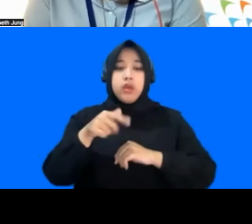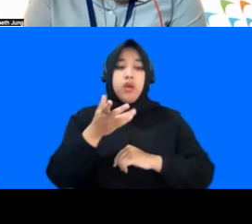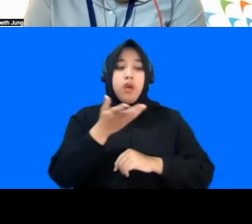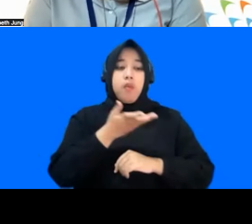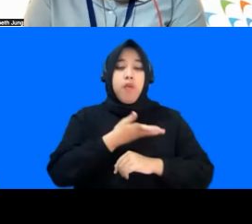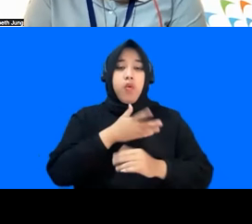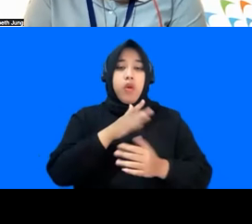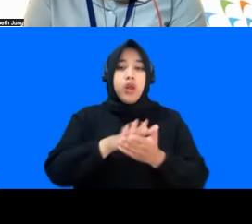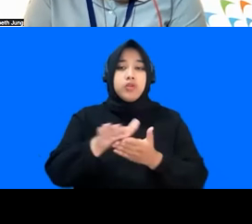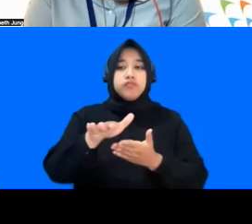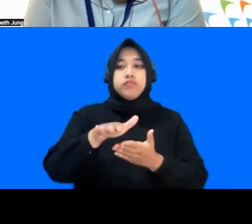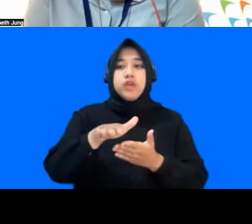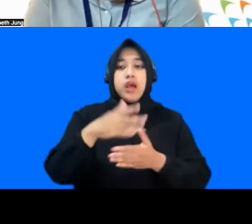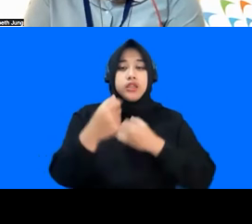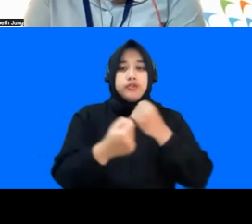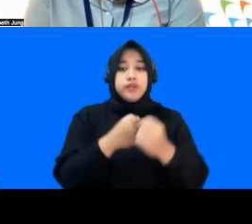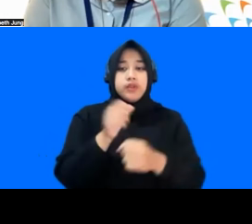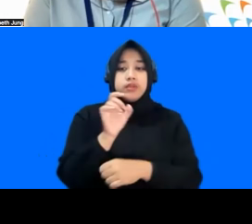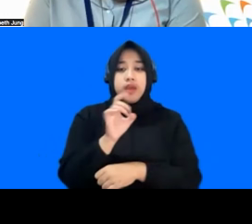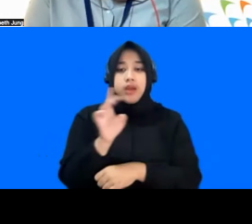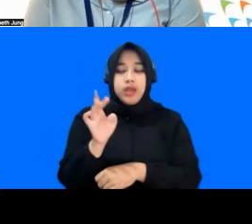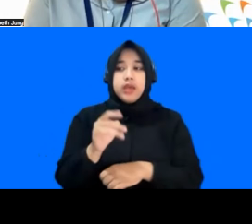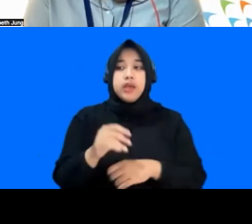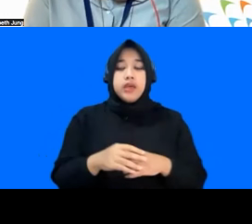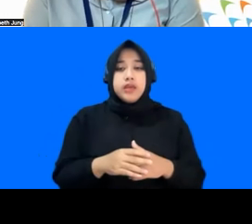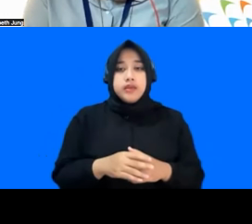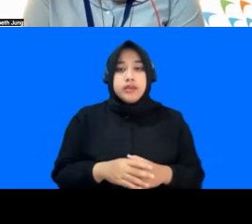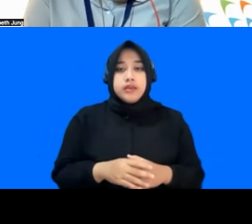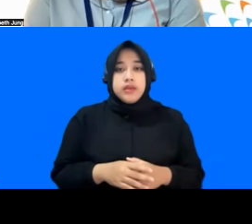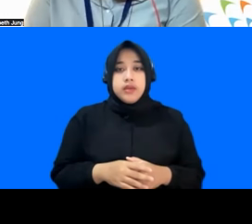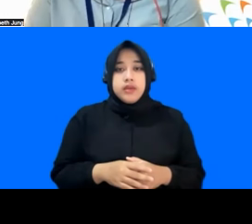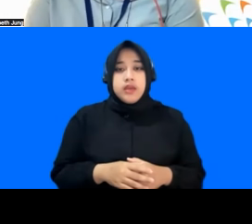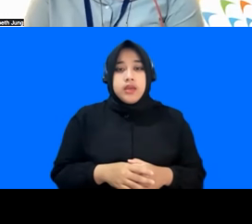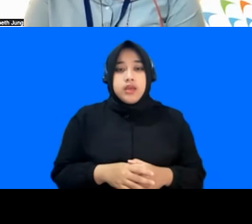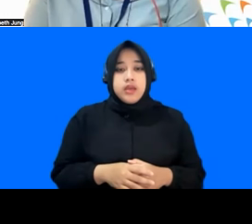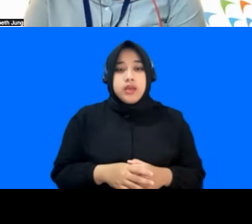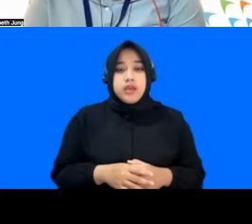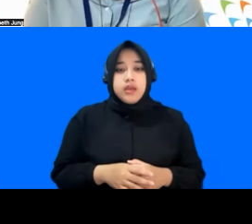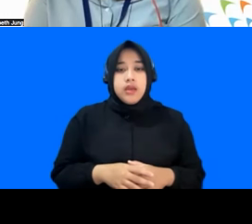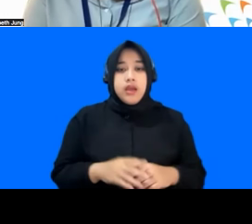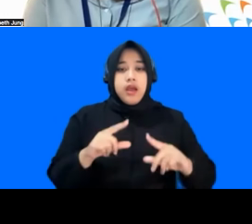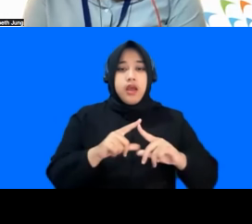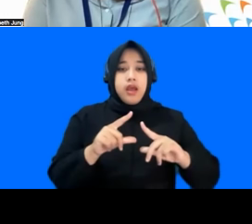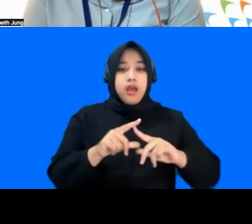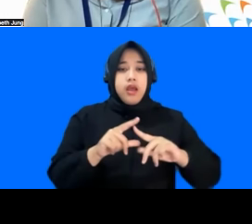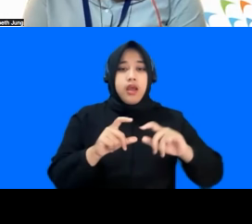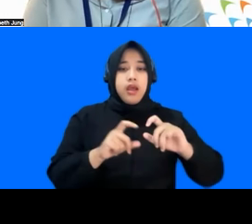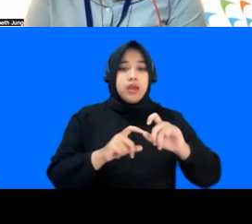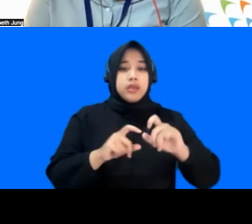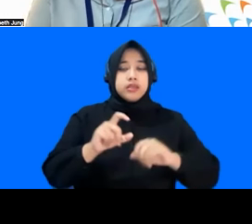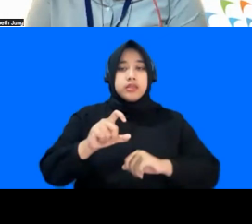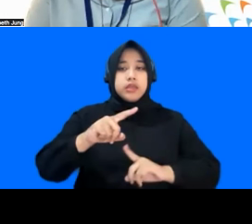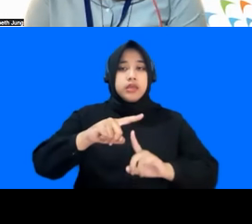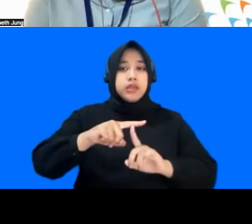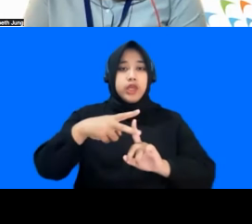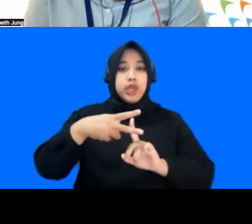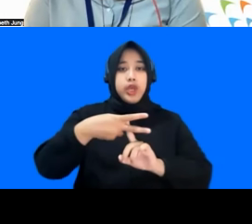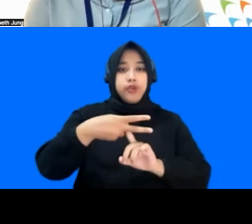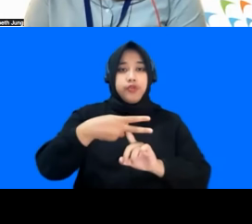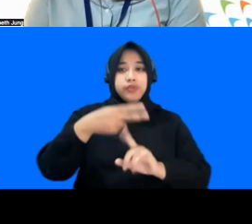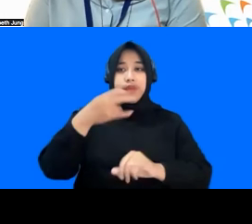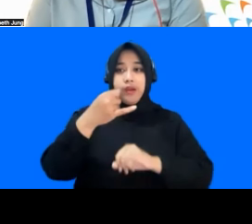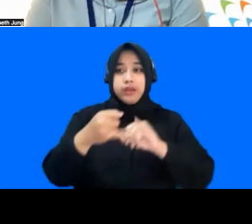the ASEAN Australia Smart Cities Trust Funds activities. Yeah. Finally, my deepest thanks are, of